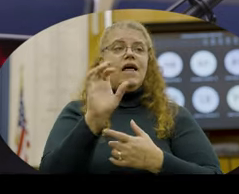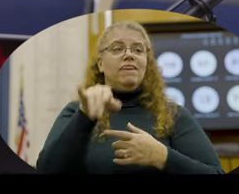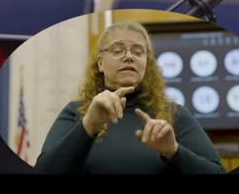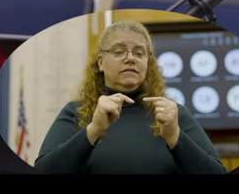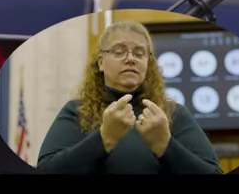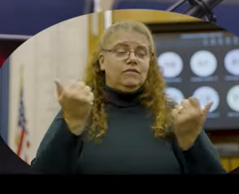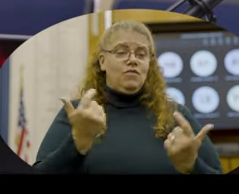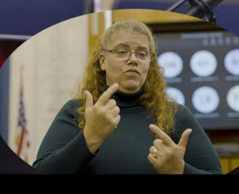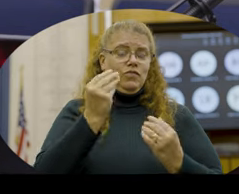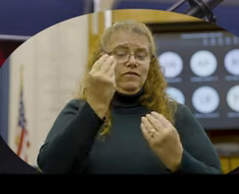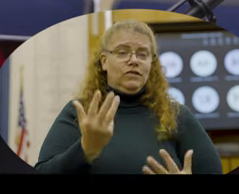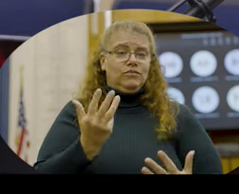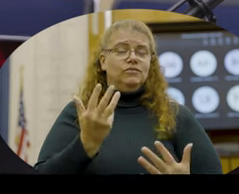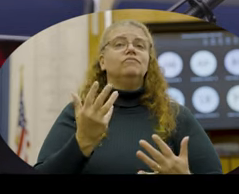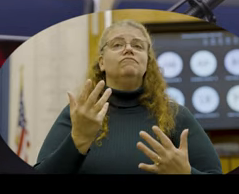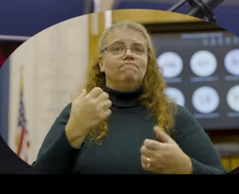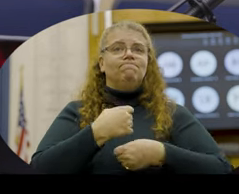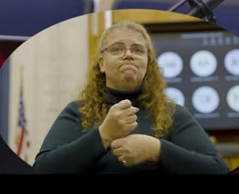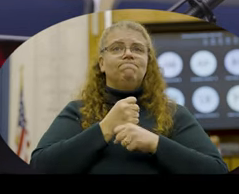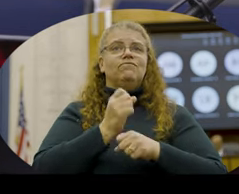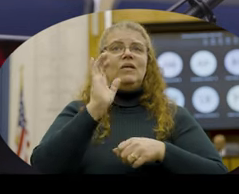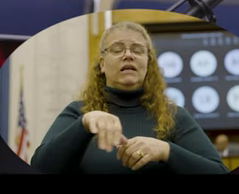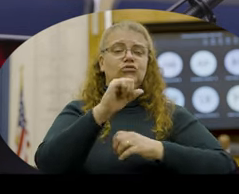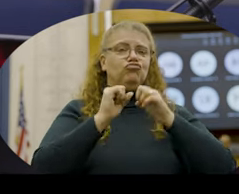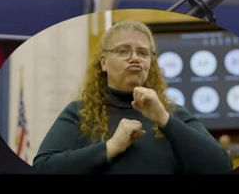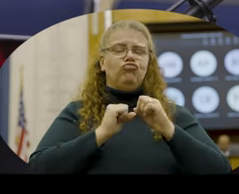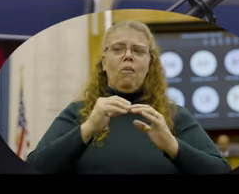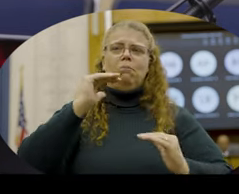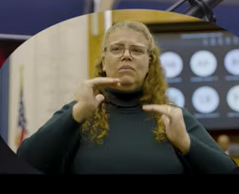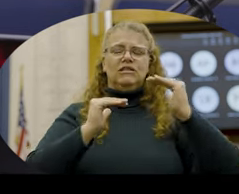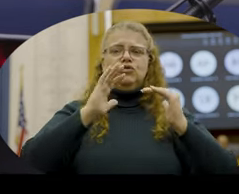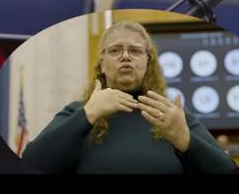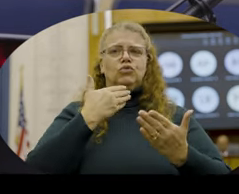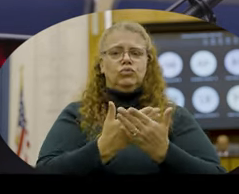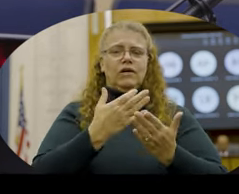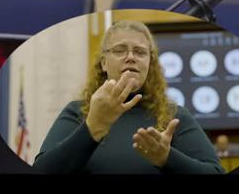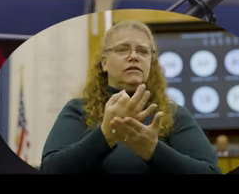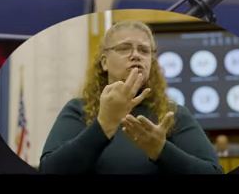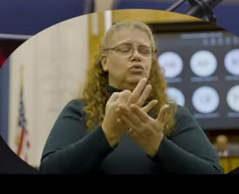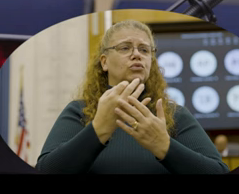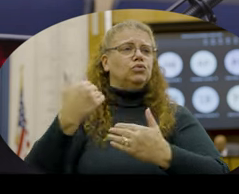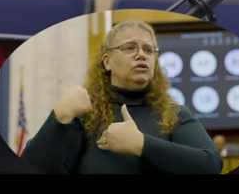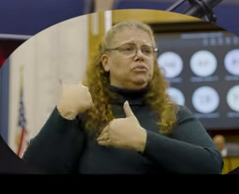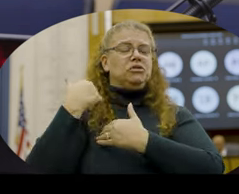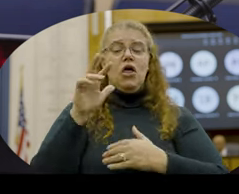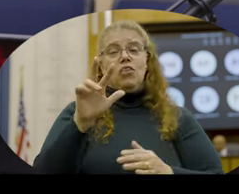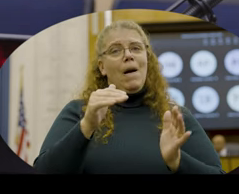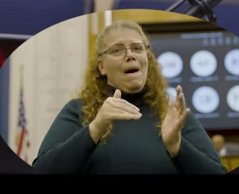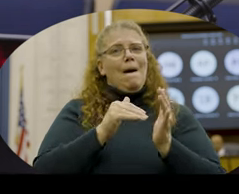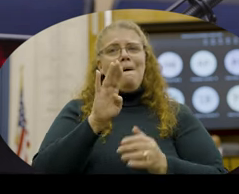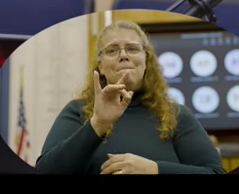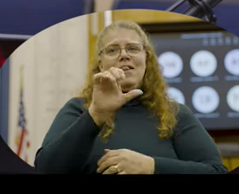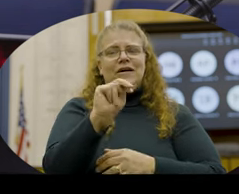your input, has produced the structurally balanced and fiscally responsible $3 billion